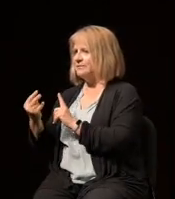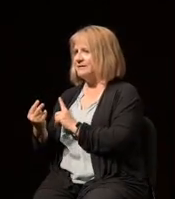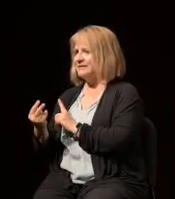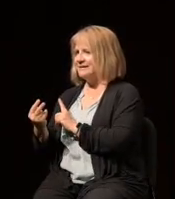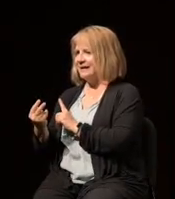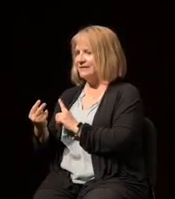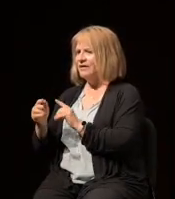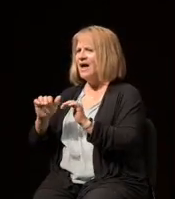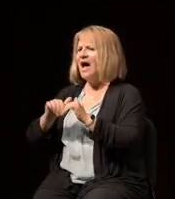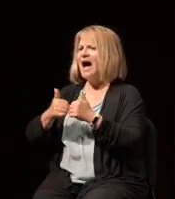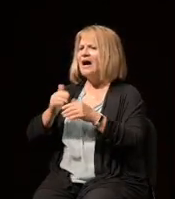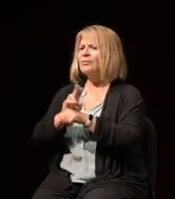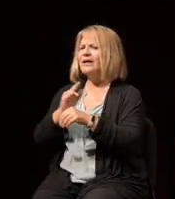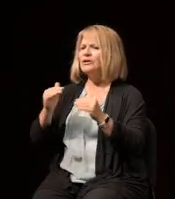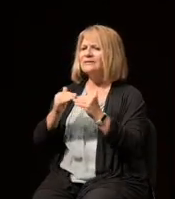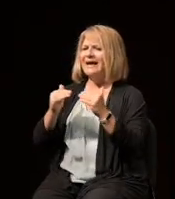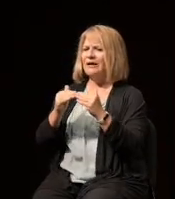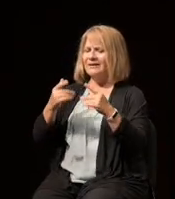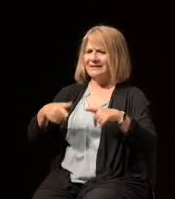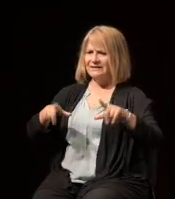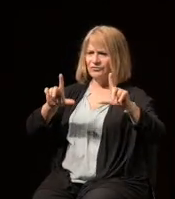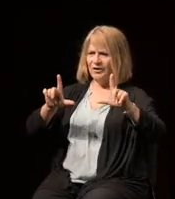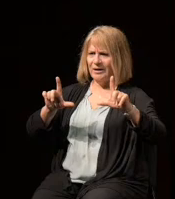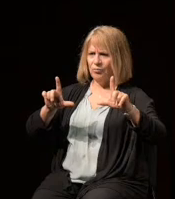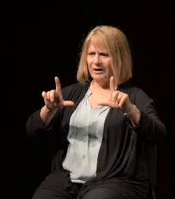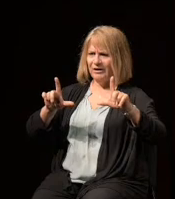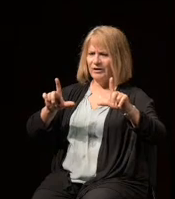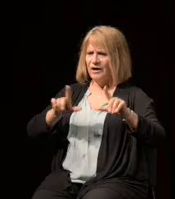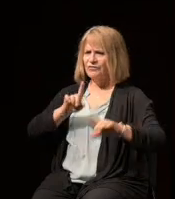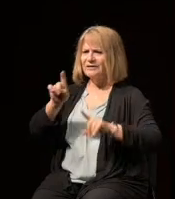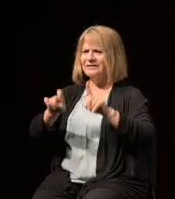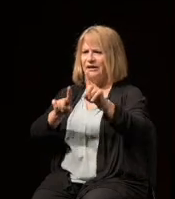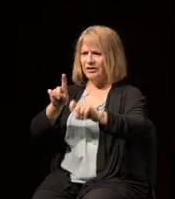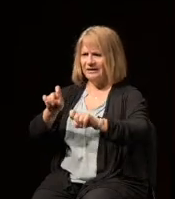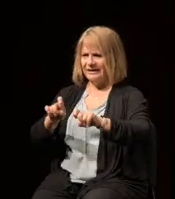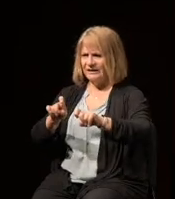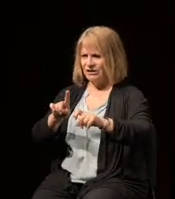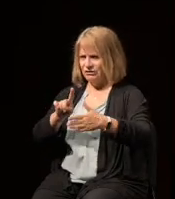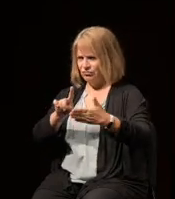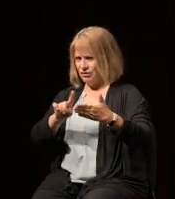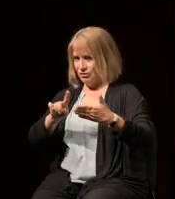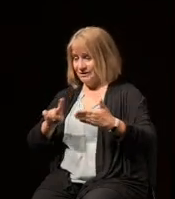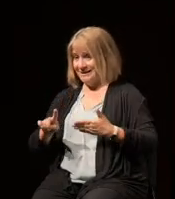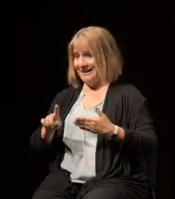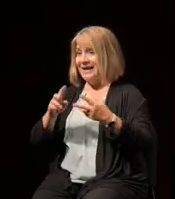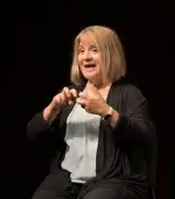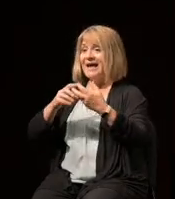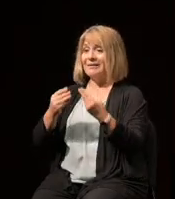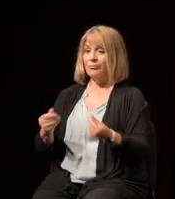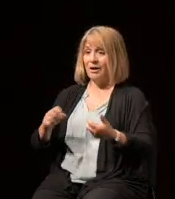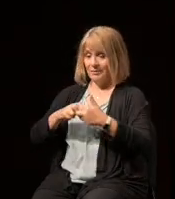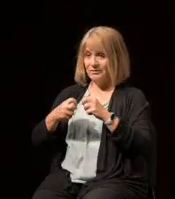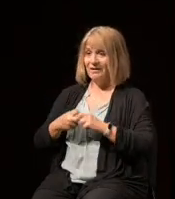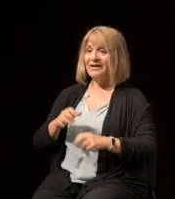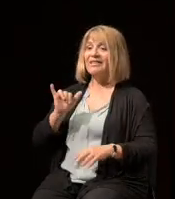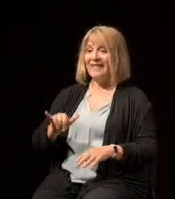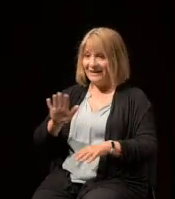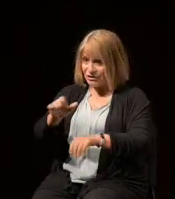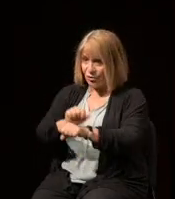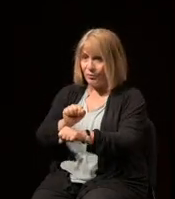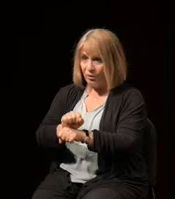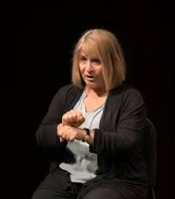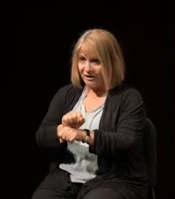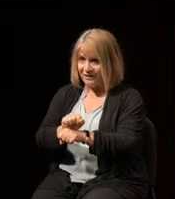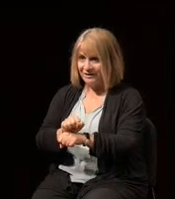as a framework for interrogation, critique, and problem solving? That's the work that you'll do. And we have